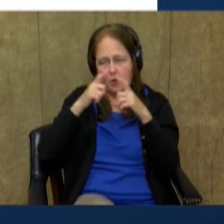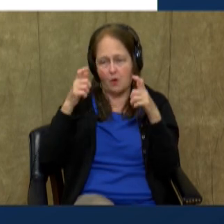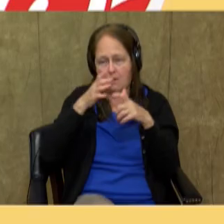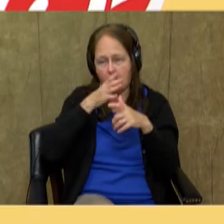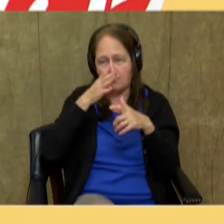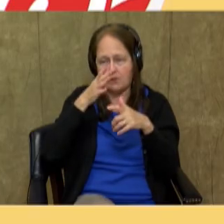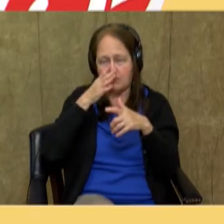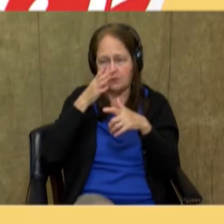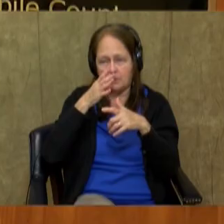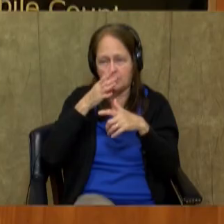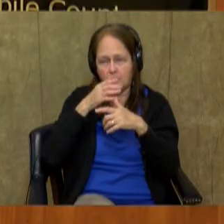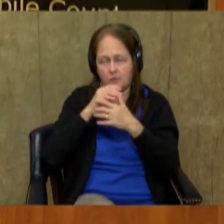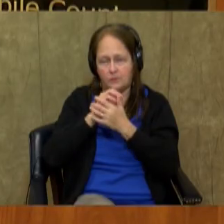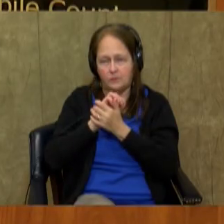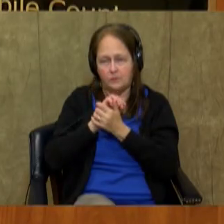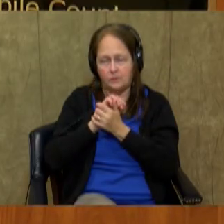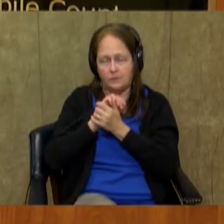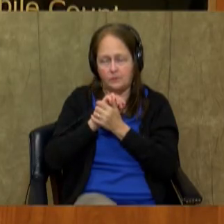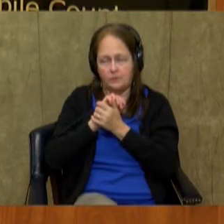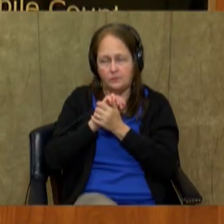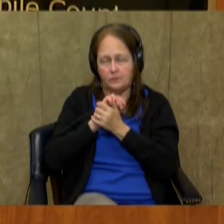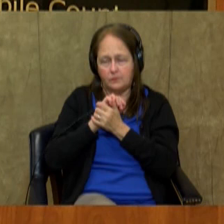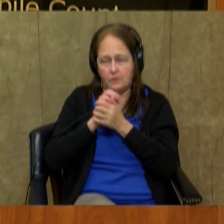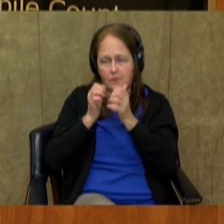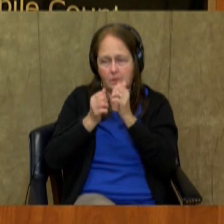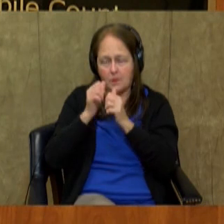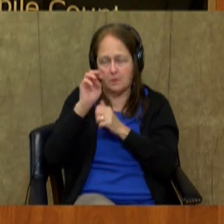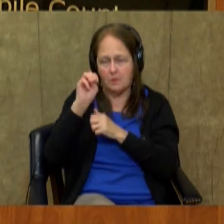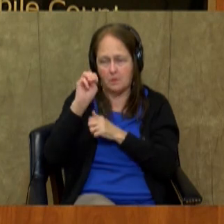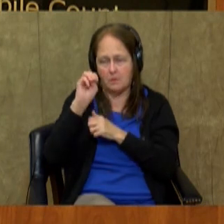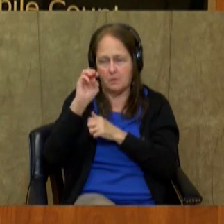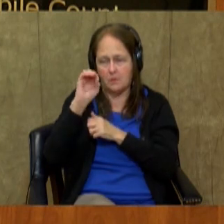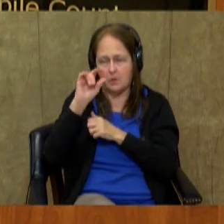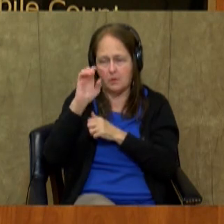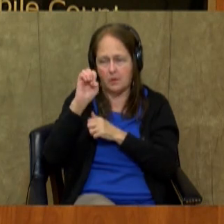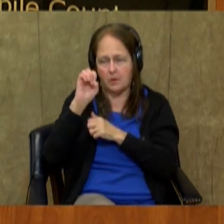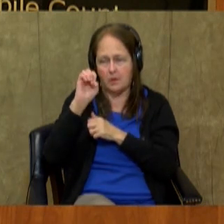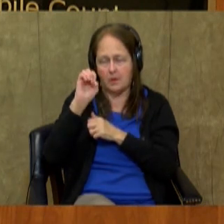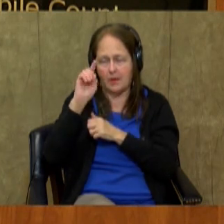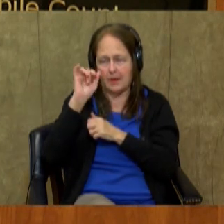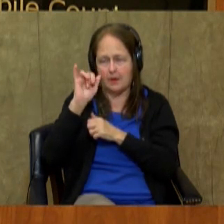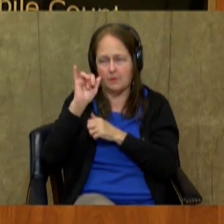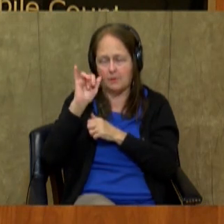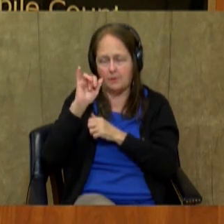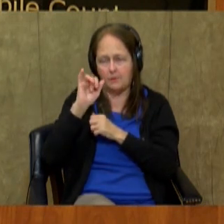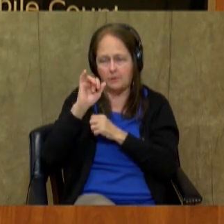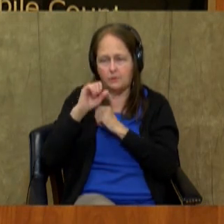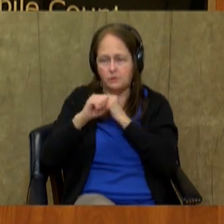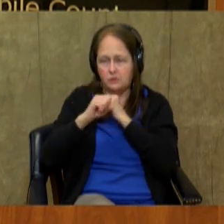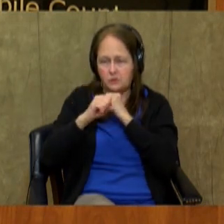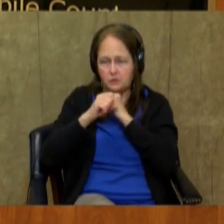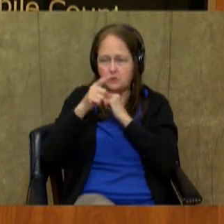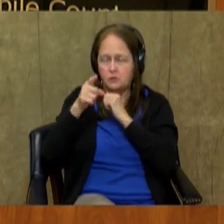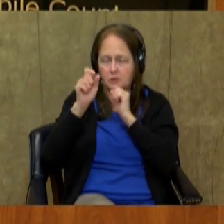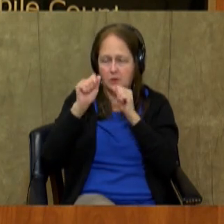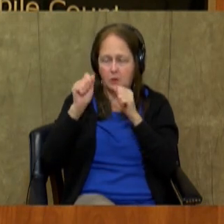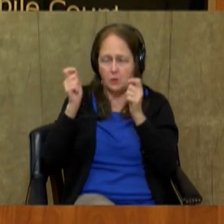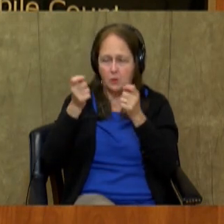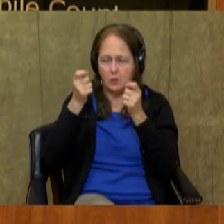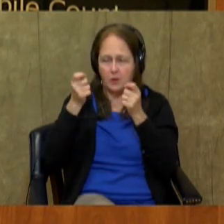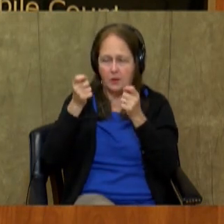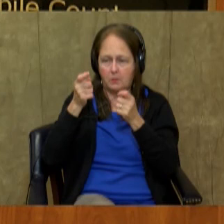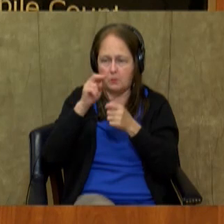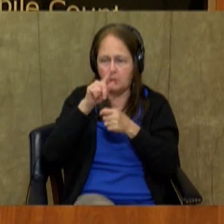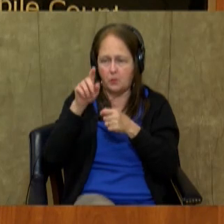profitable. Well, Mobile County has been advertising a chance to win prizes if you've been